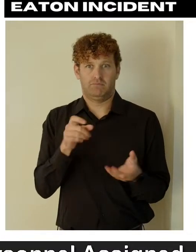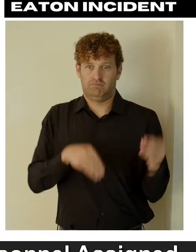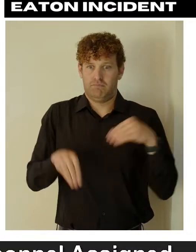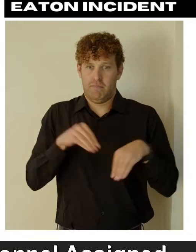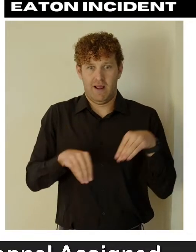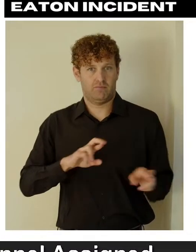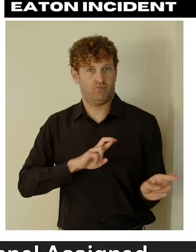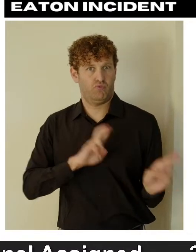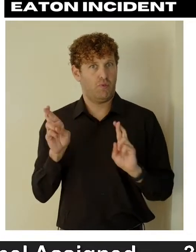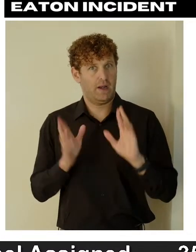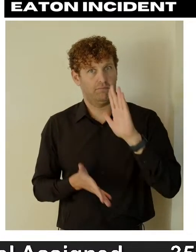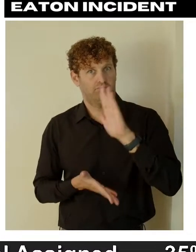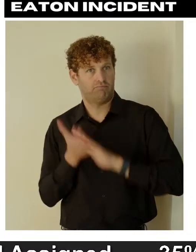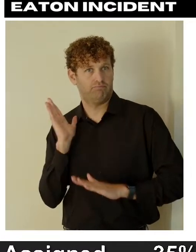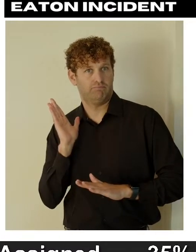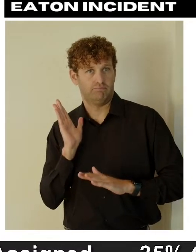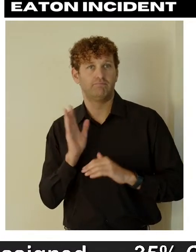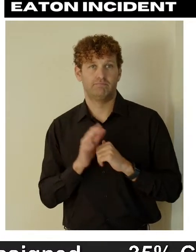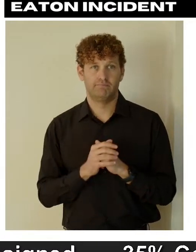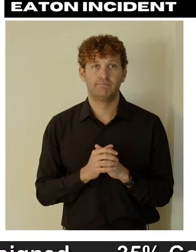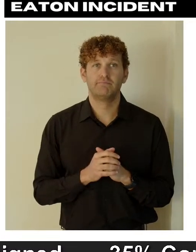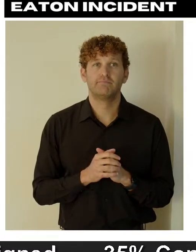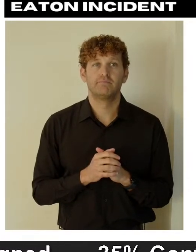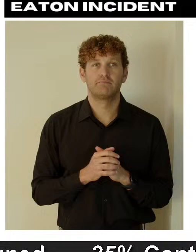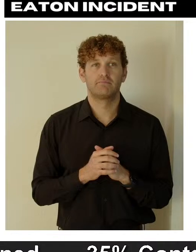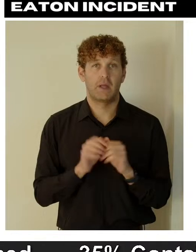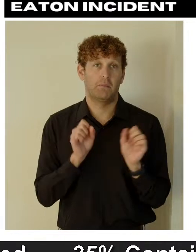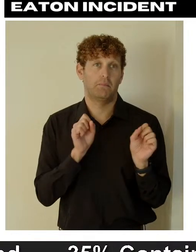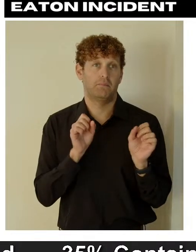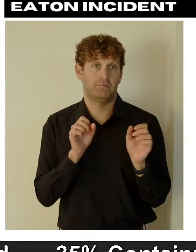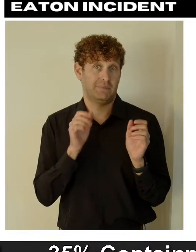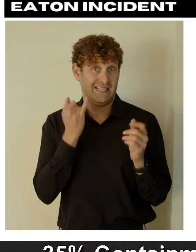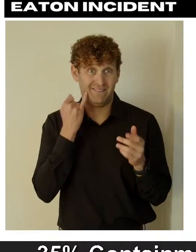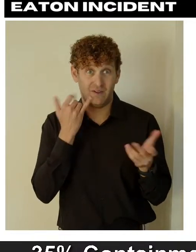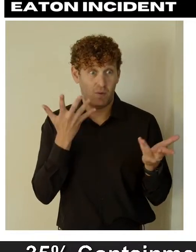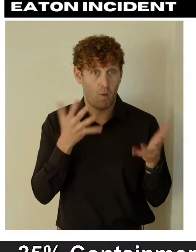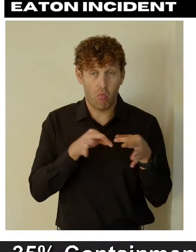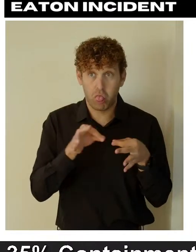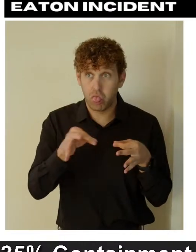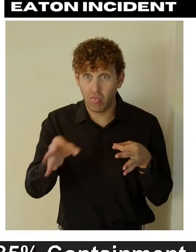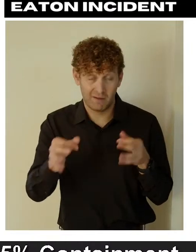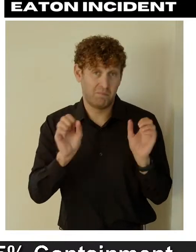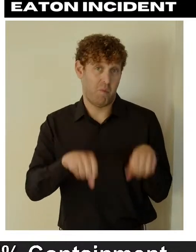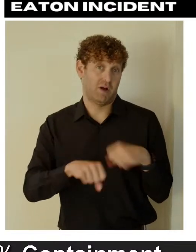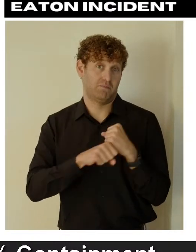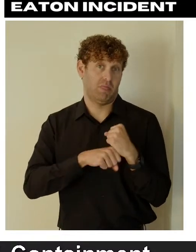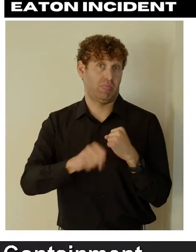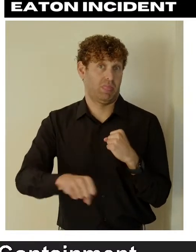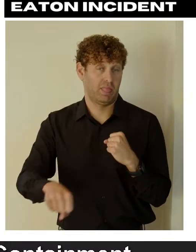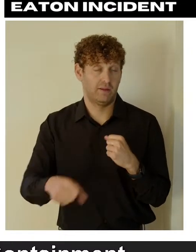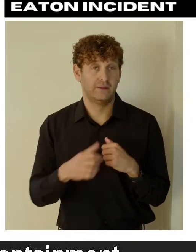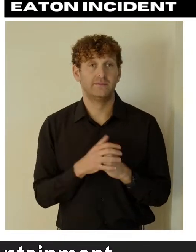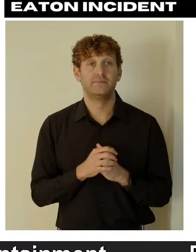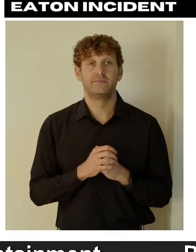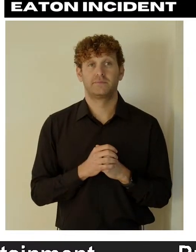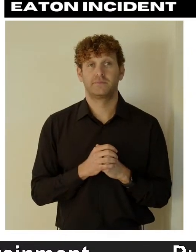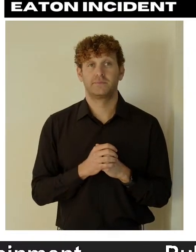those things at the last minute. It could delay you getting to a safe area. So please